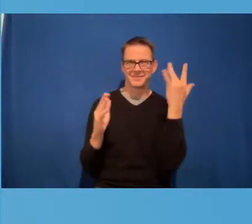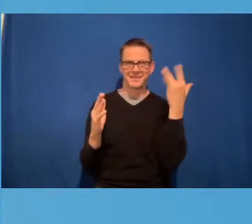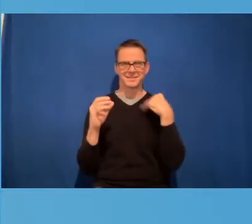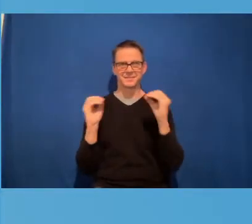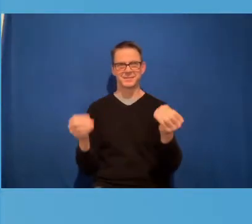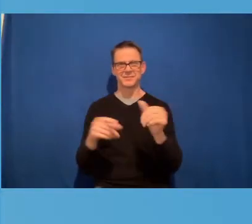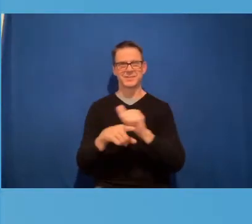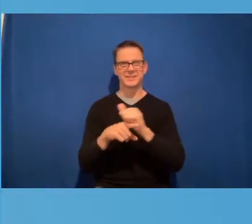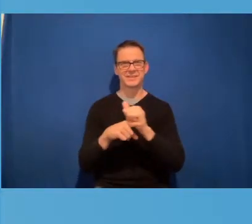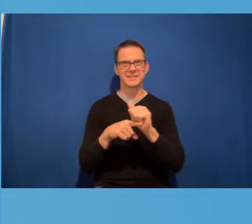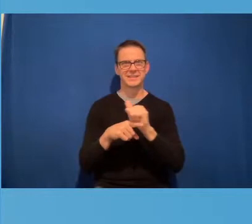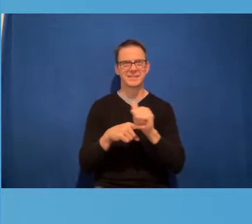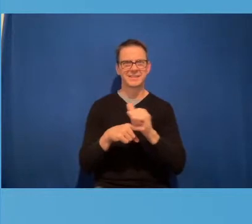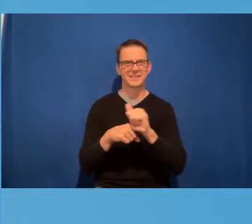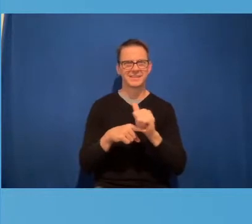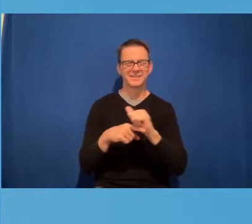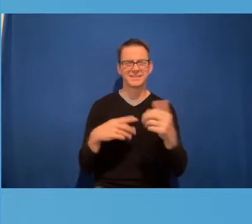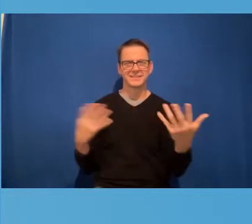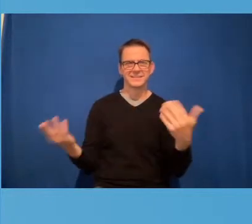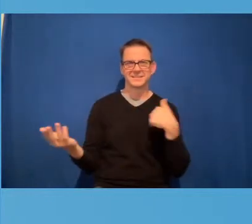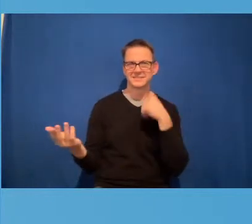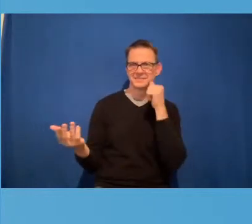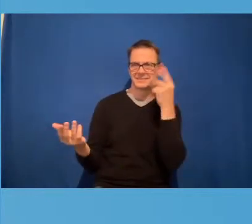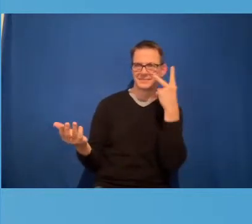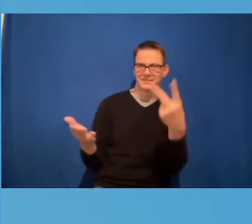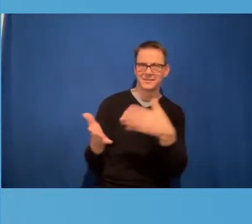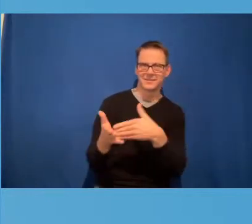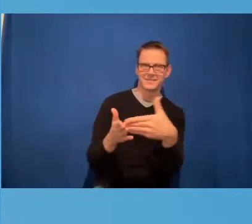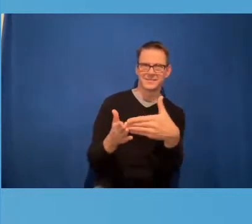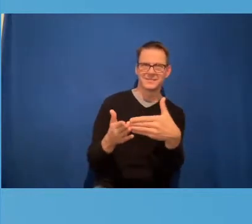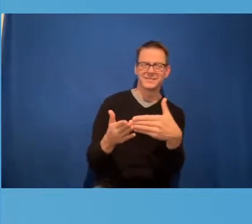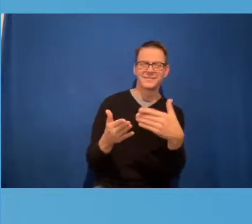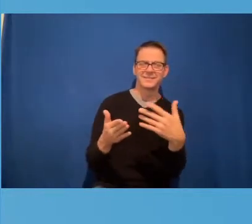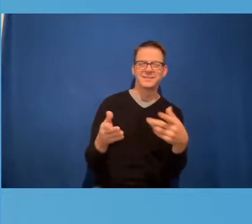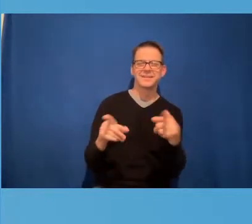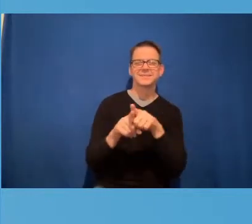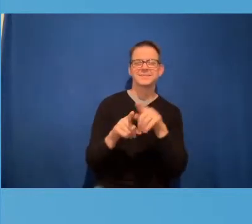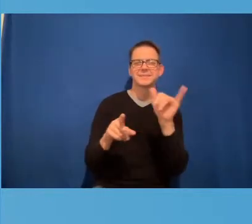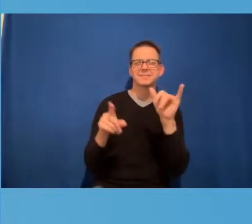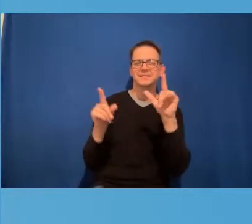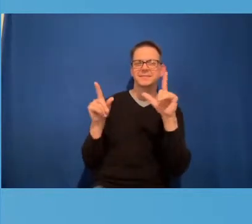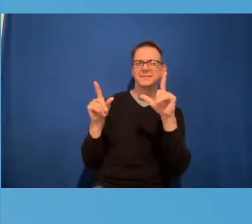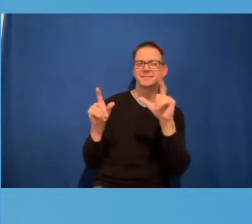we only ever get to see a snapshot. And one of the things that makes